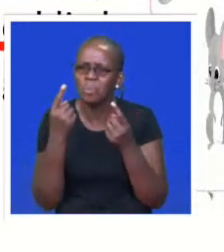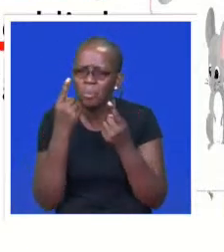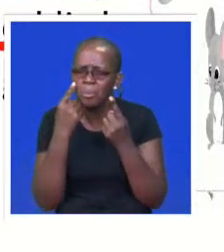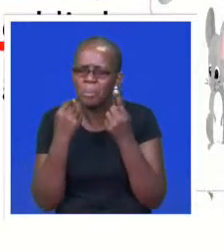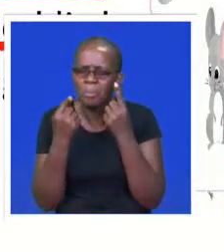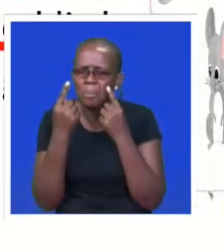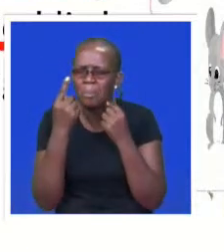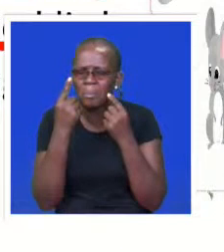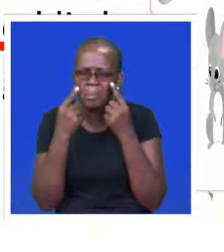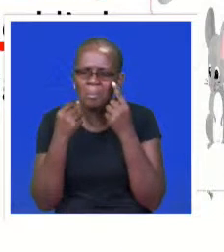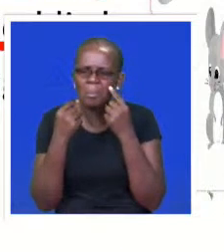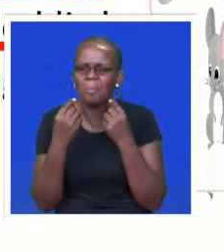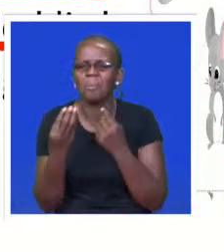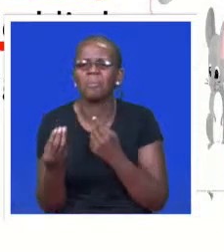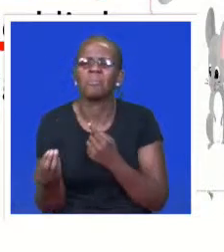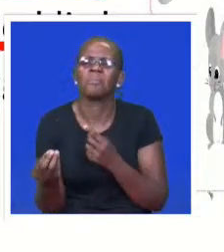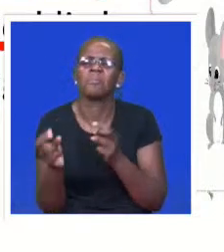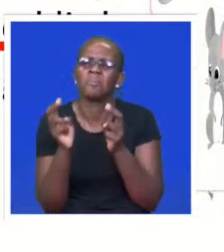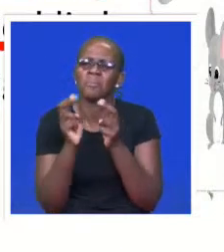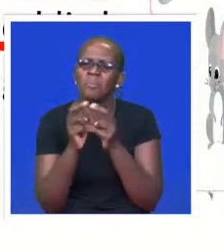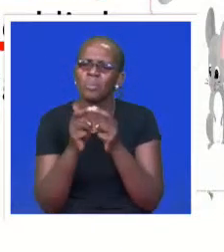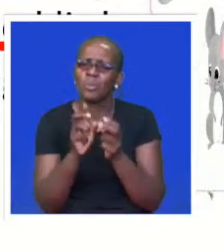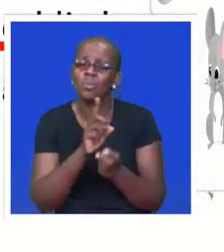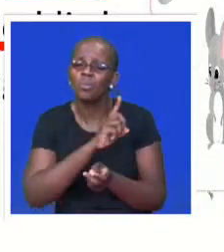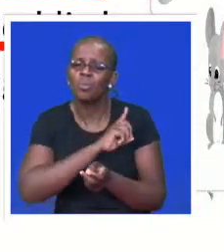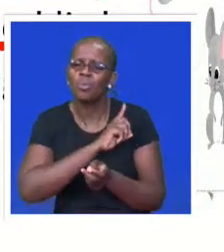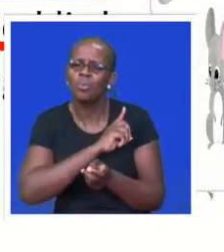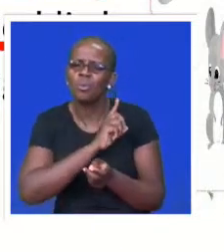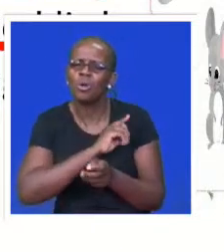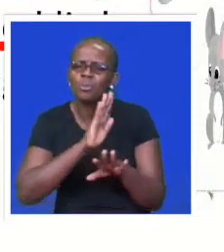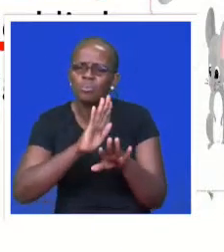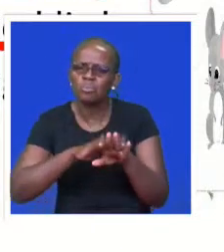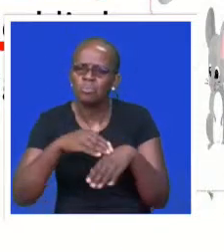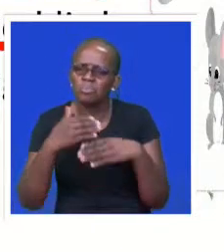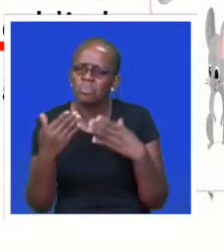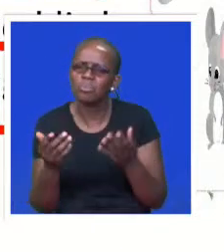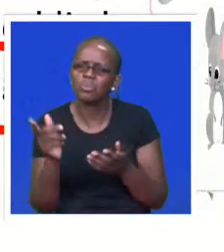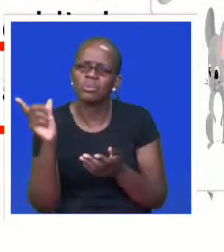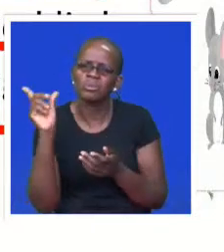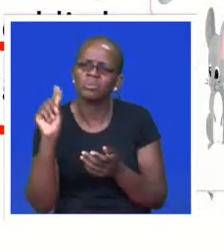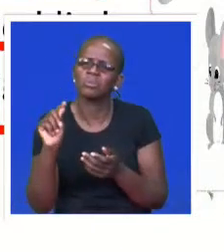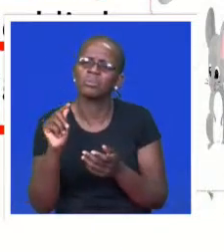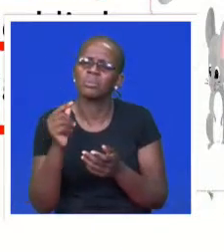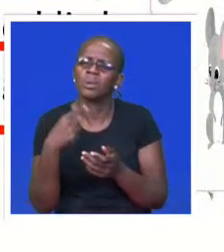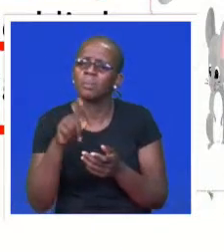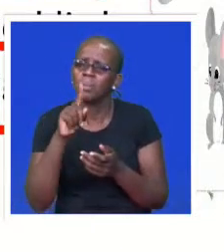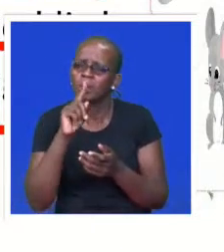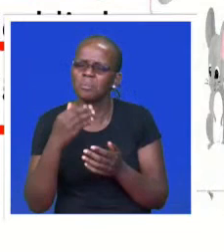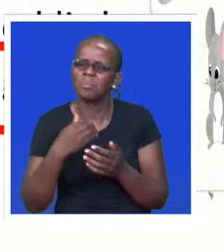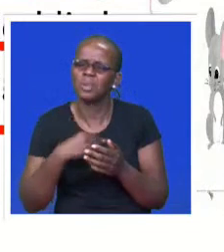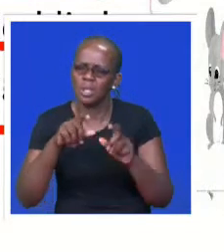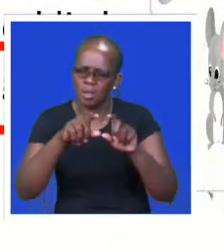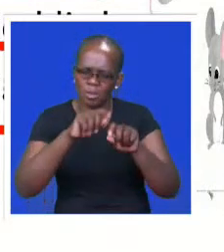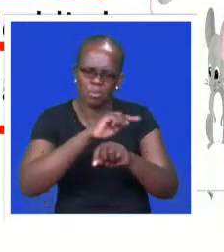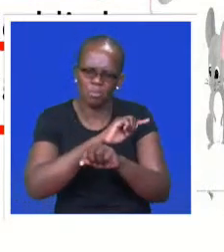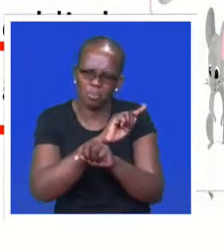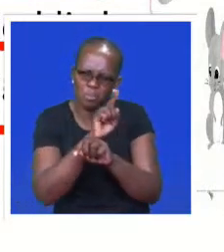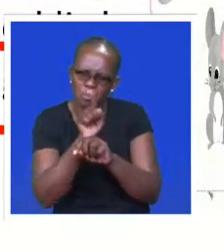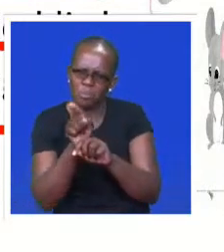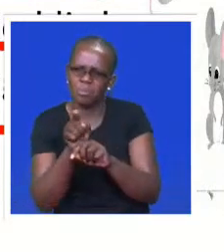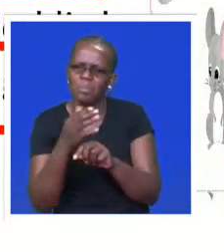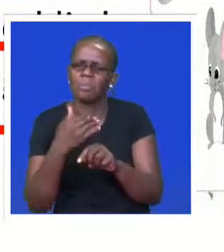Mouse. Why didn't you do it? I bent my tail trying, said